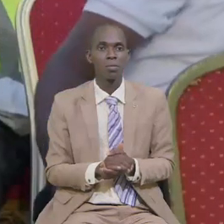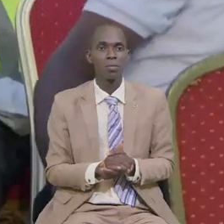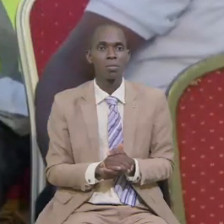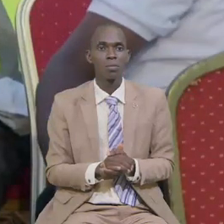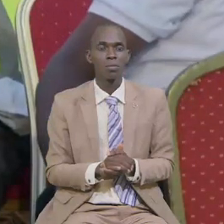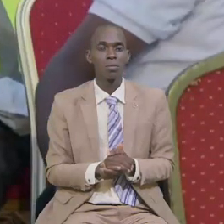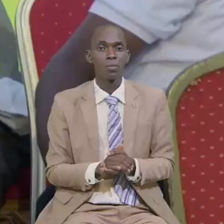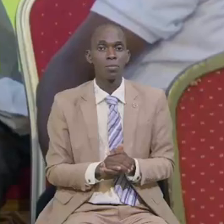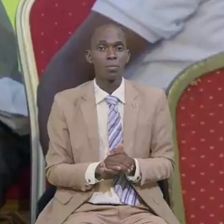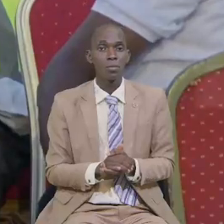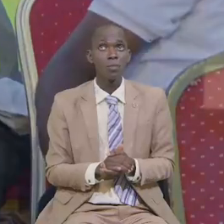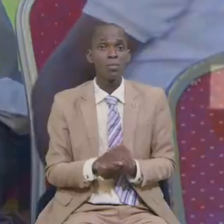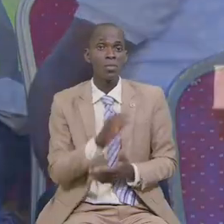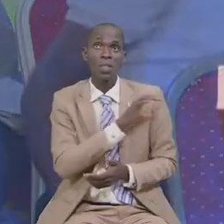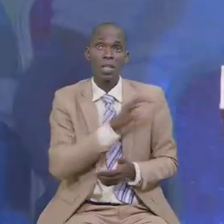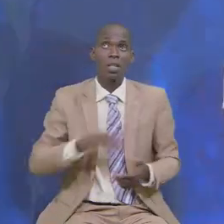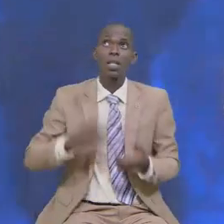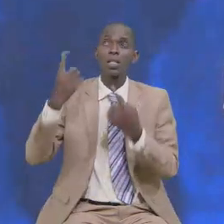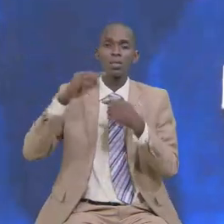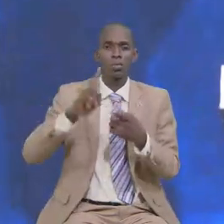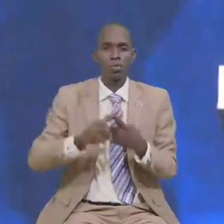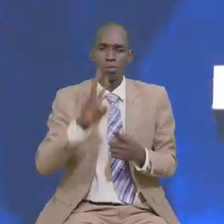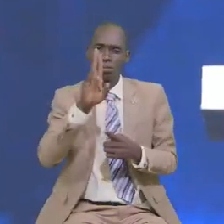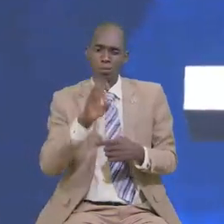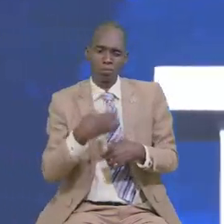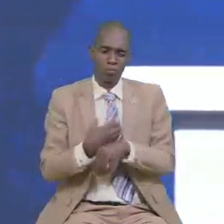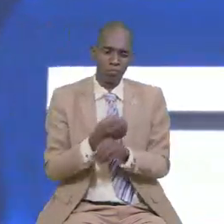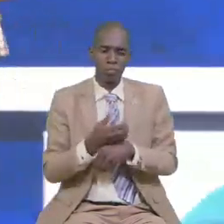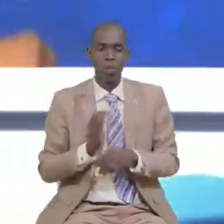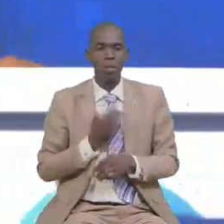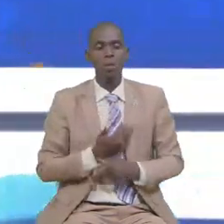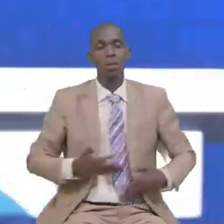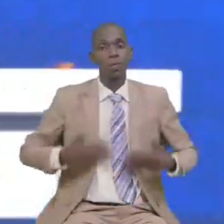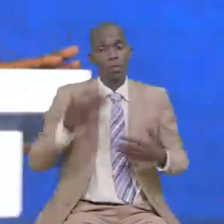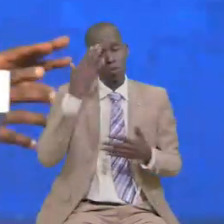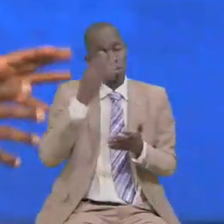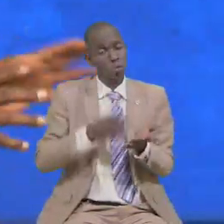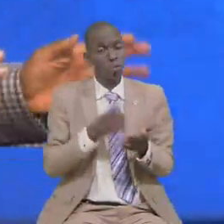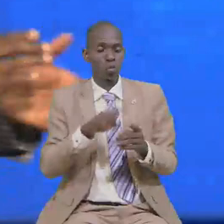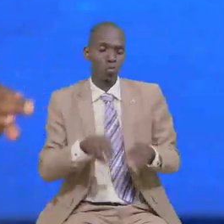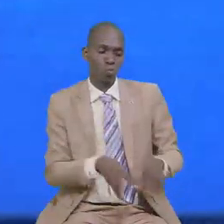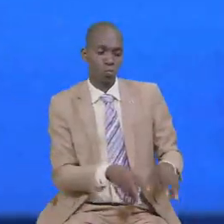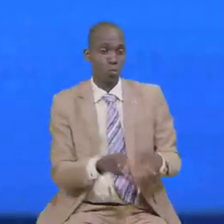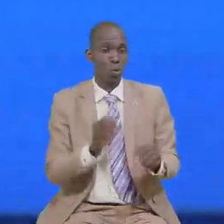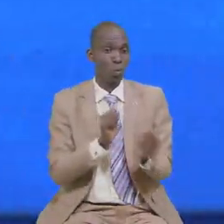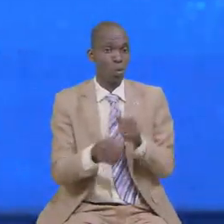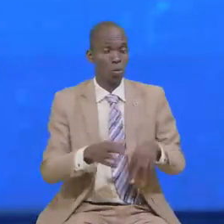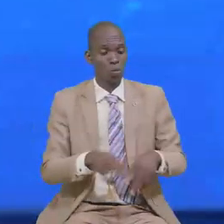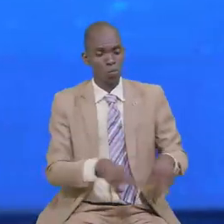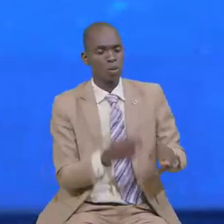He came to reconstruct our lives. You know, sometimes you are passing on the road, they are making road construction.